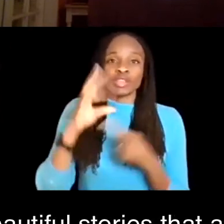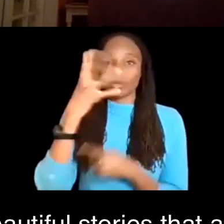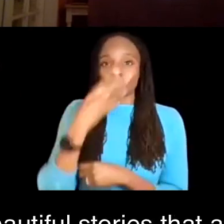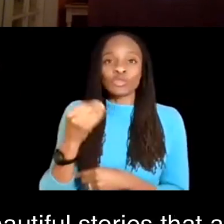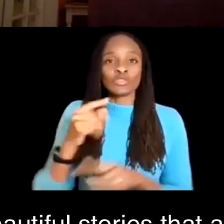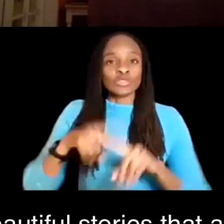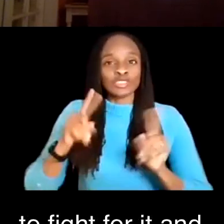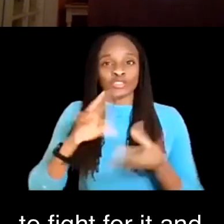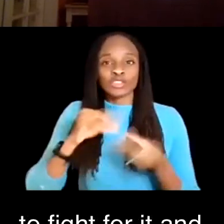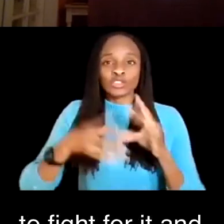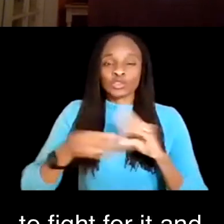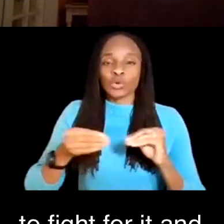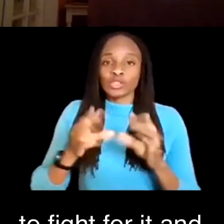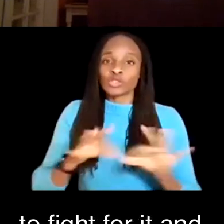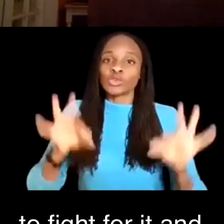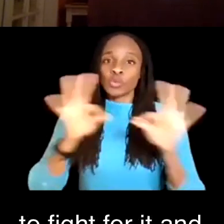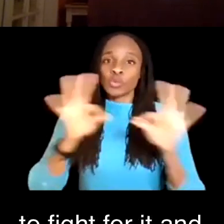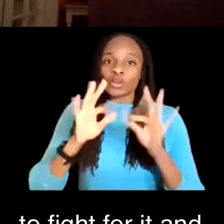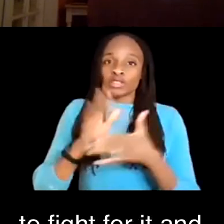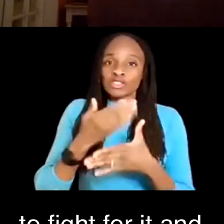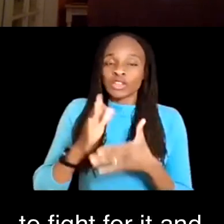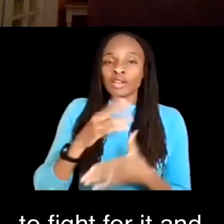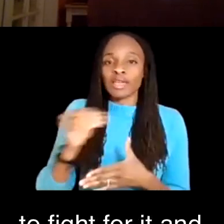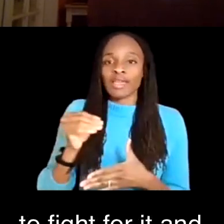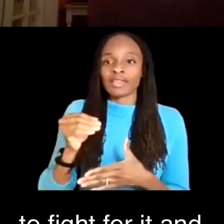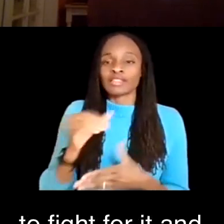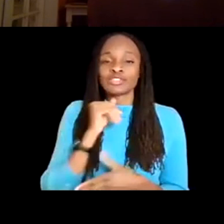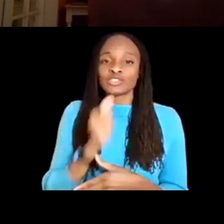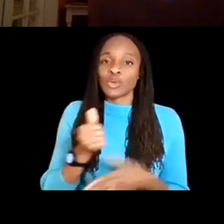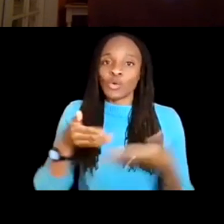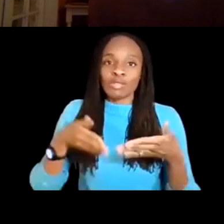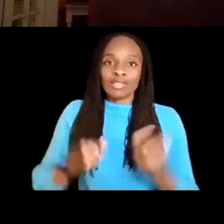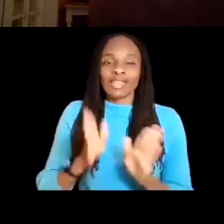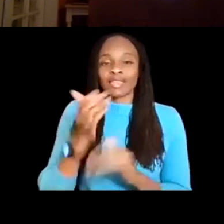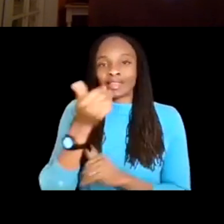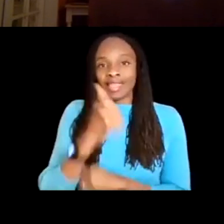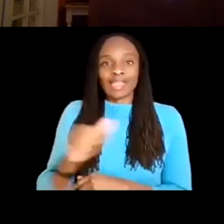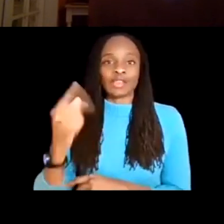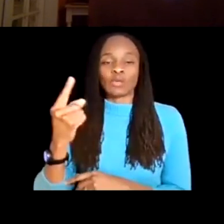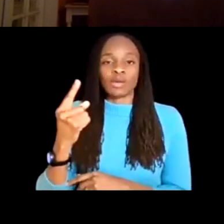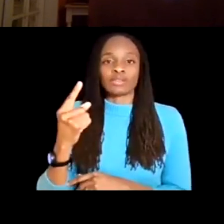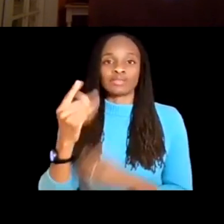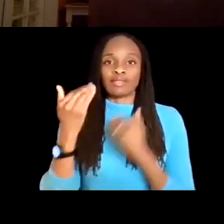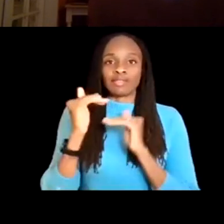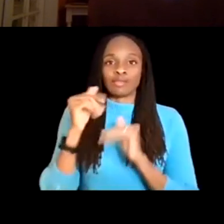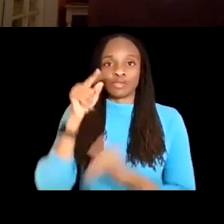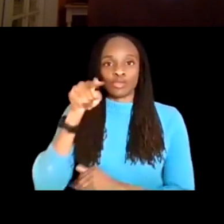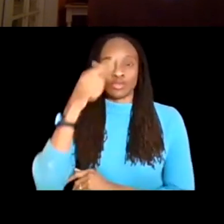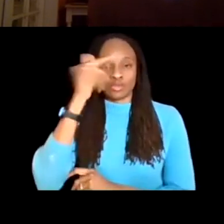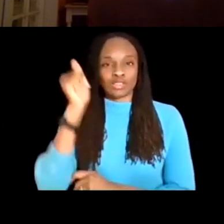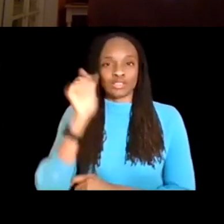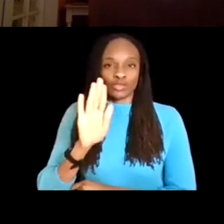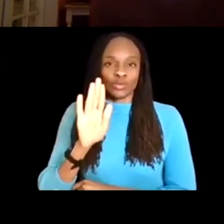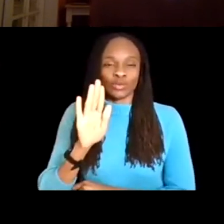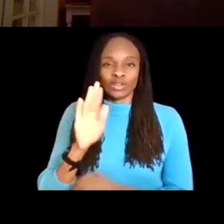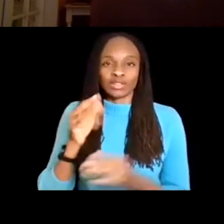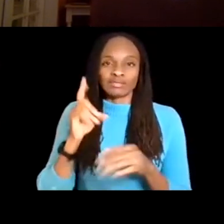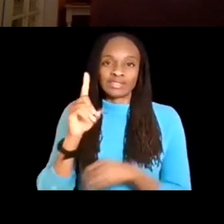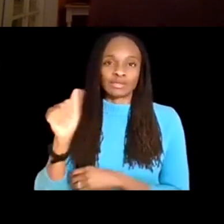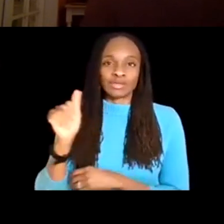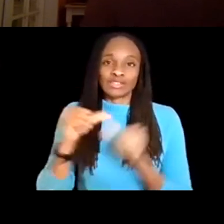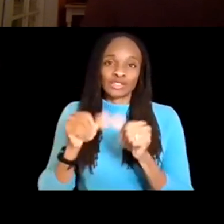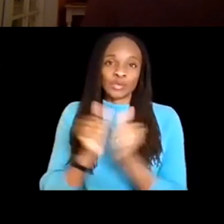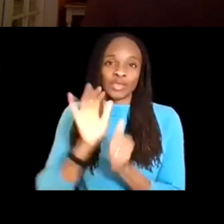worth telling, and you have to fight for it and don't let anyone define you by your disability, and just continue with that mindset.